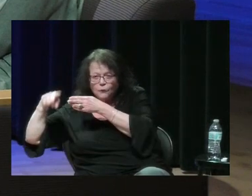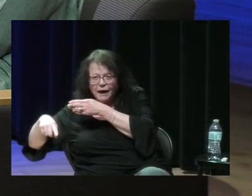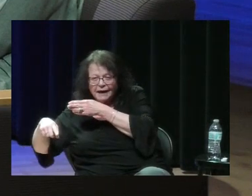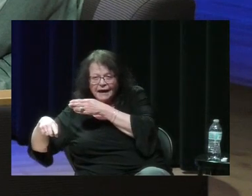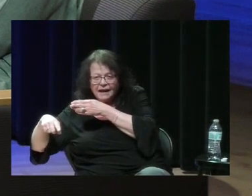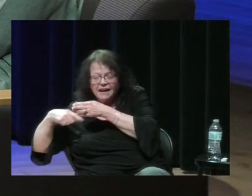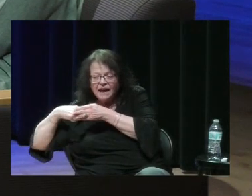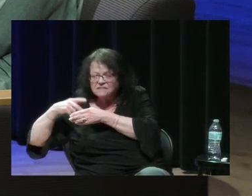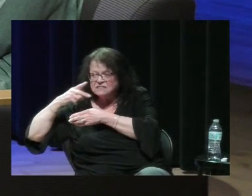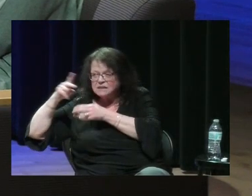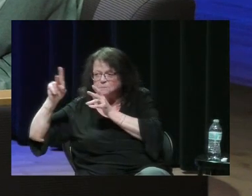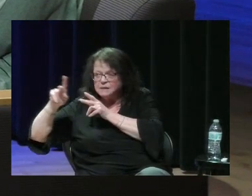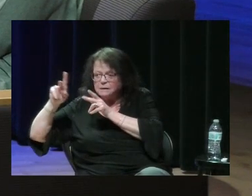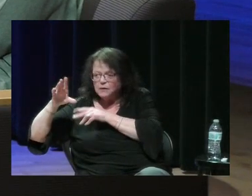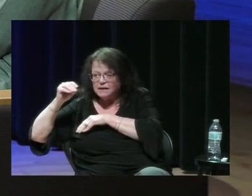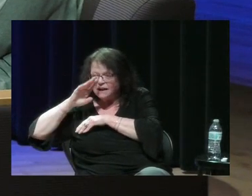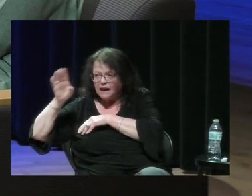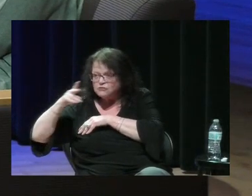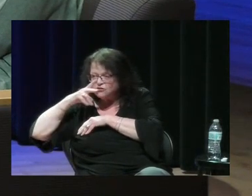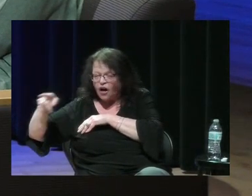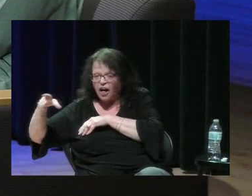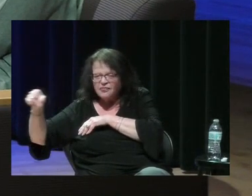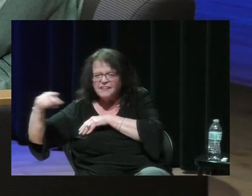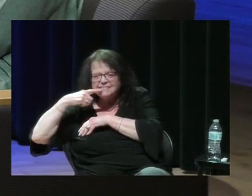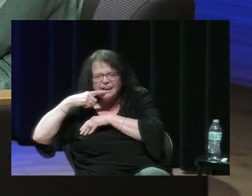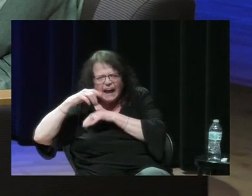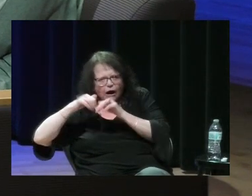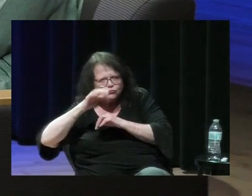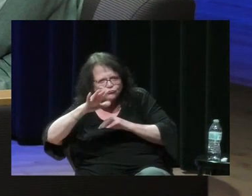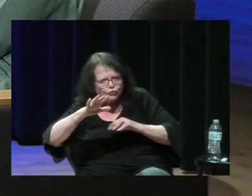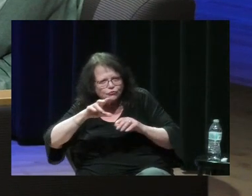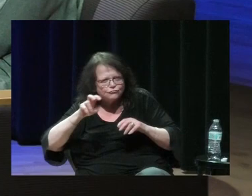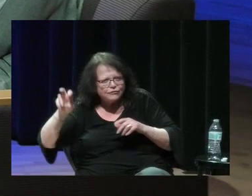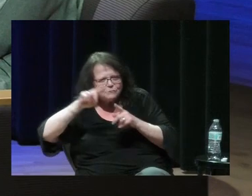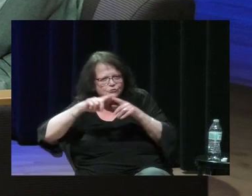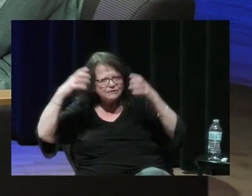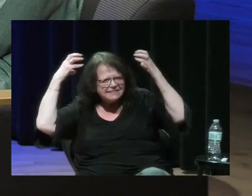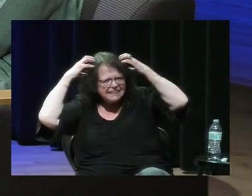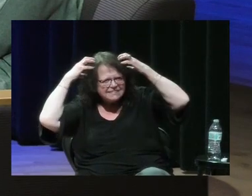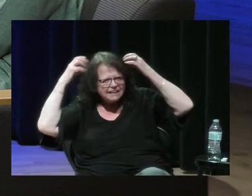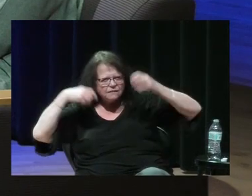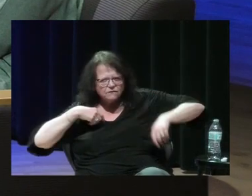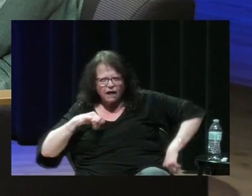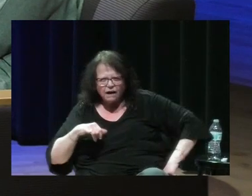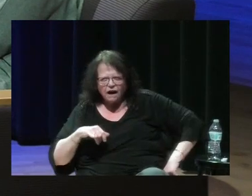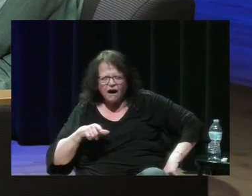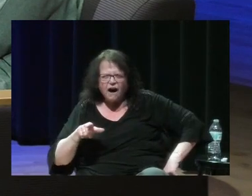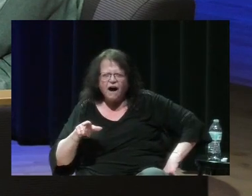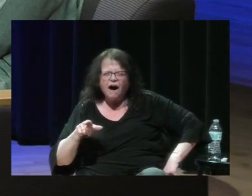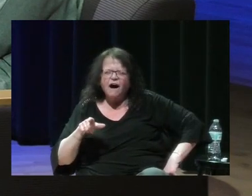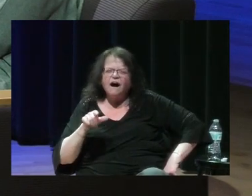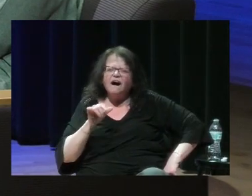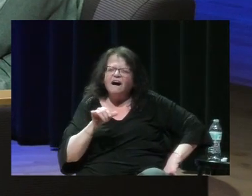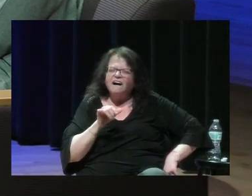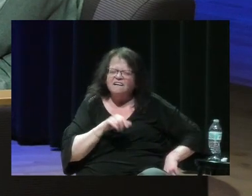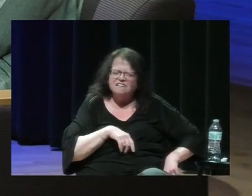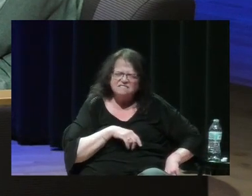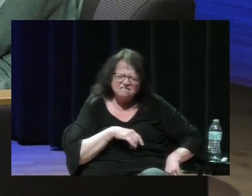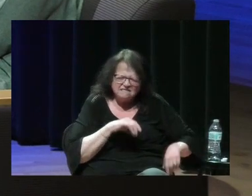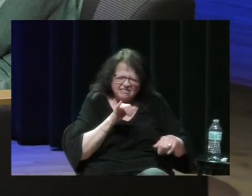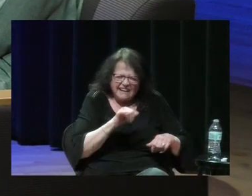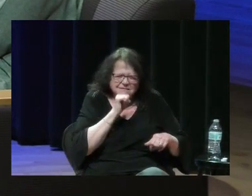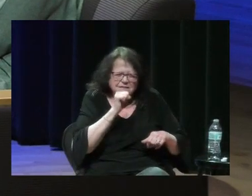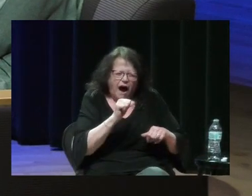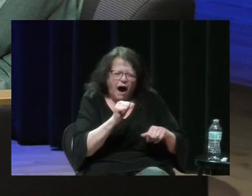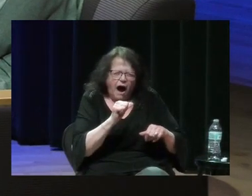see. And they're like, how was your trip to Disney? And I think, that's not how I want to know you. So I'm